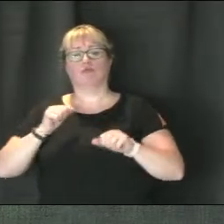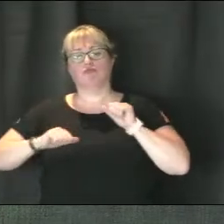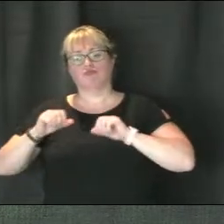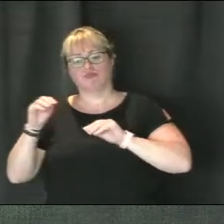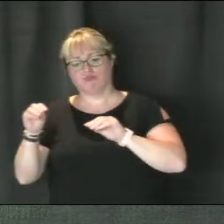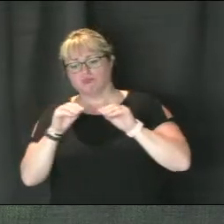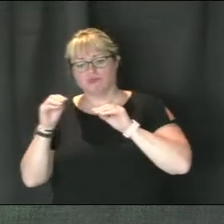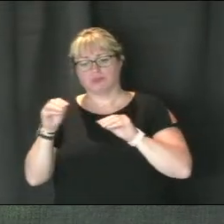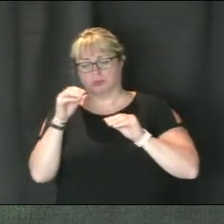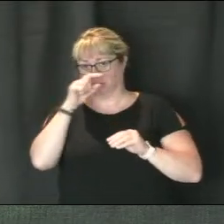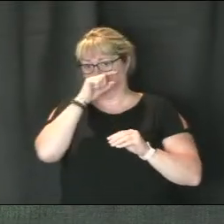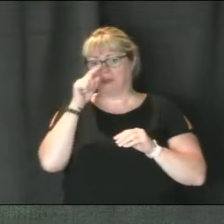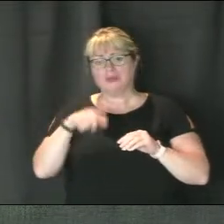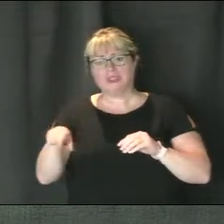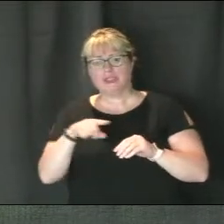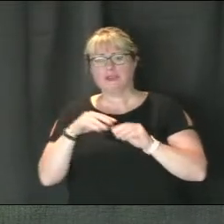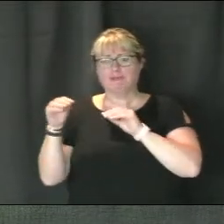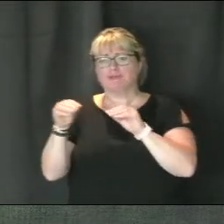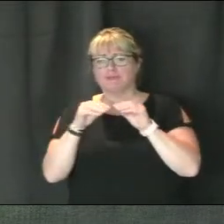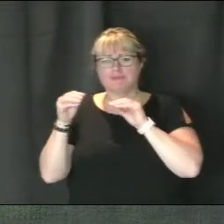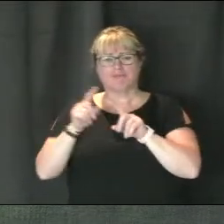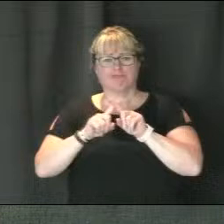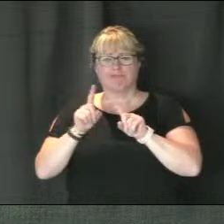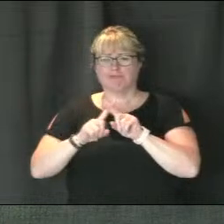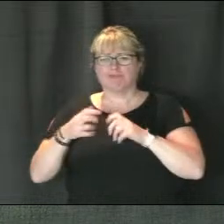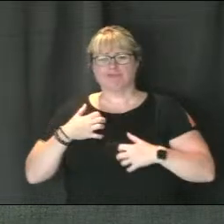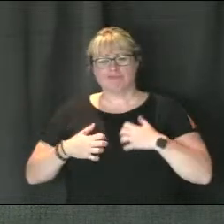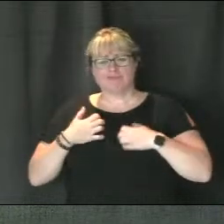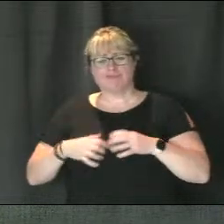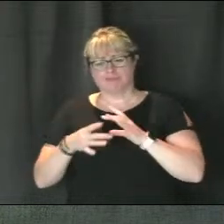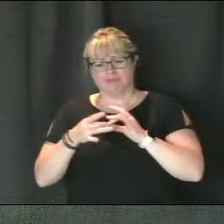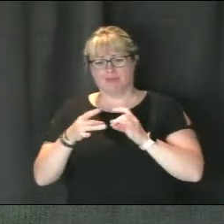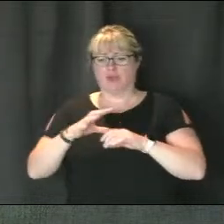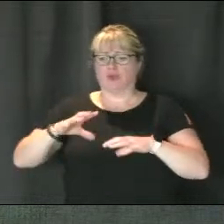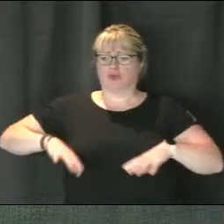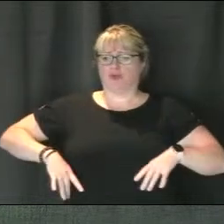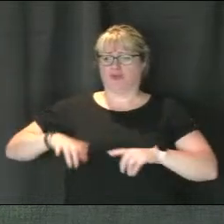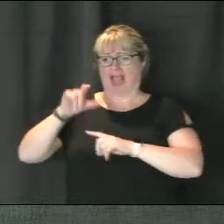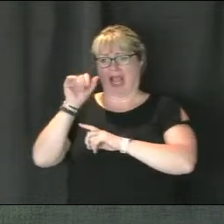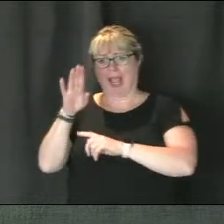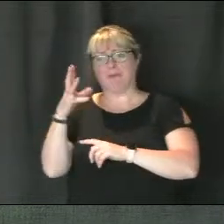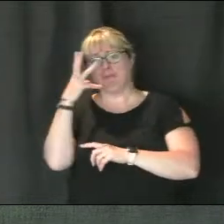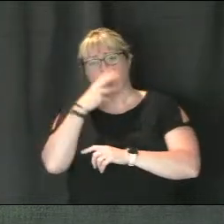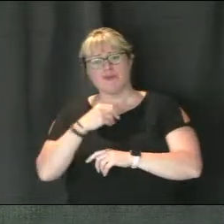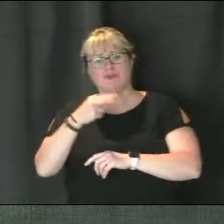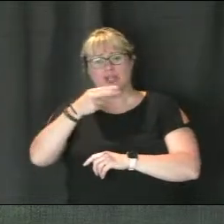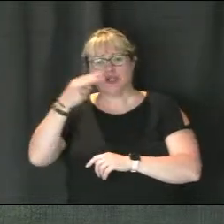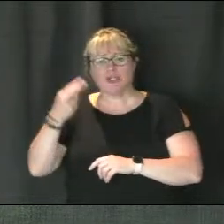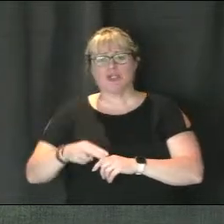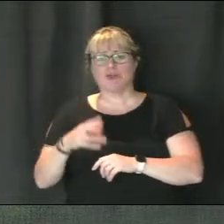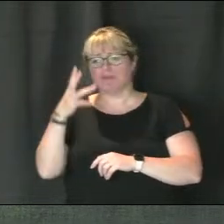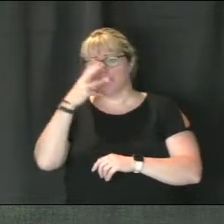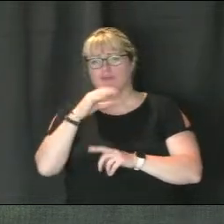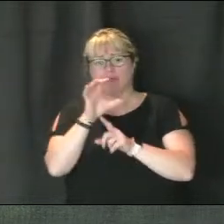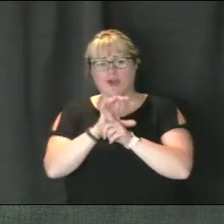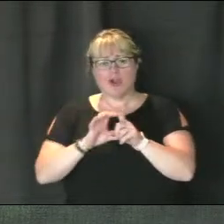promotes education and awareness initiatives that highlight the culture and history of our province. And beyond volunteering, she is the Manager of Engagement